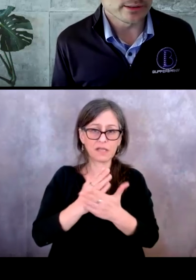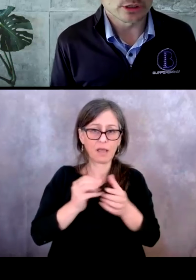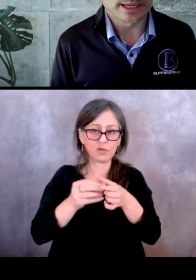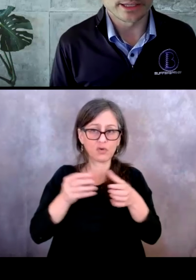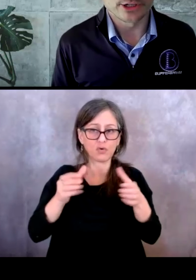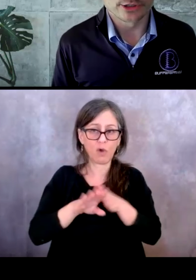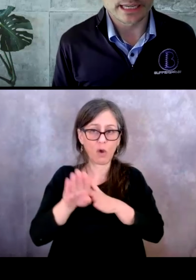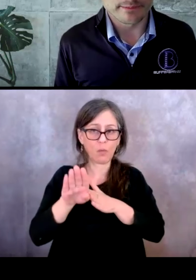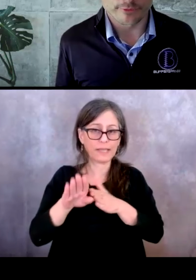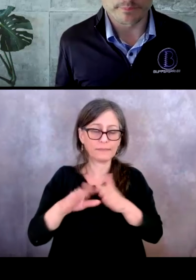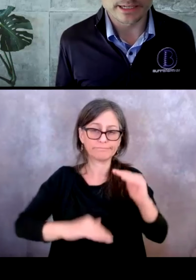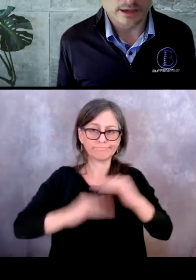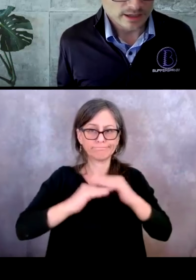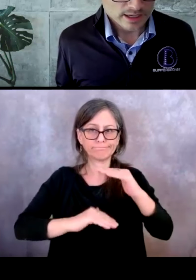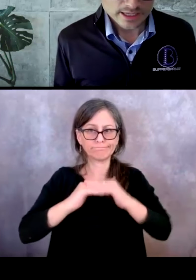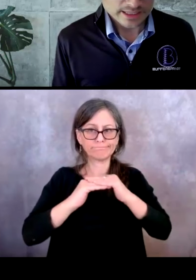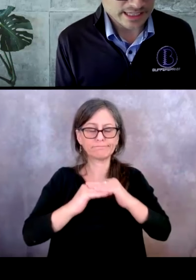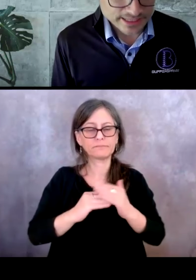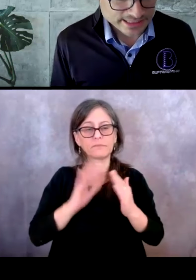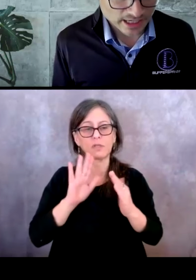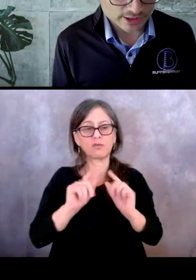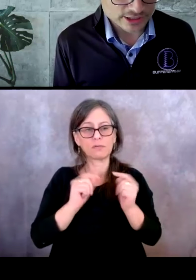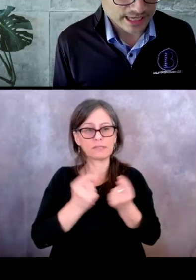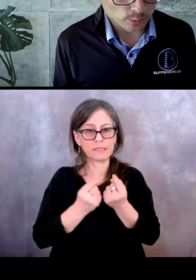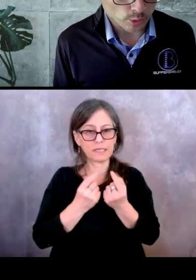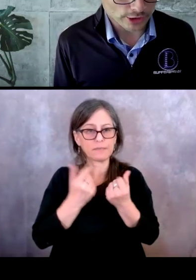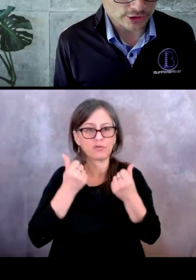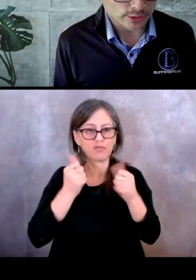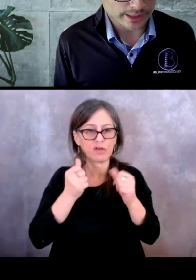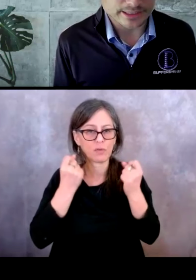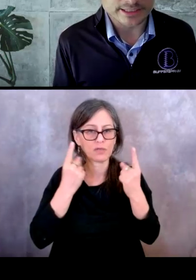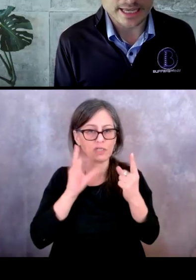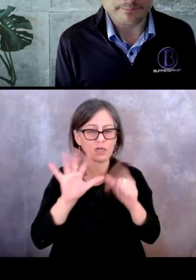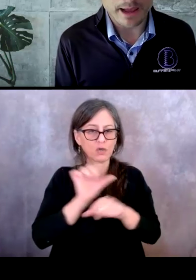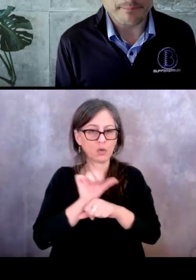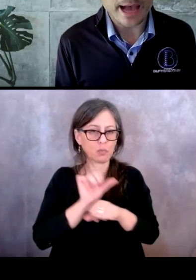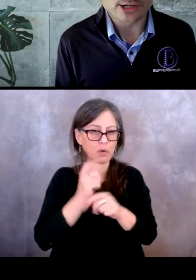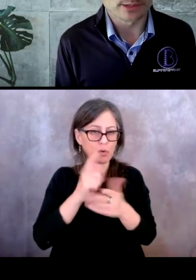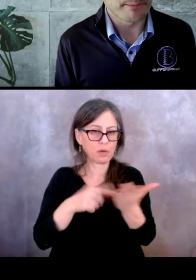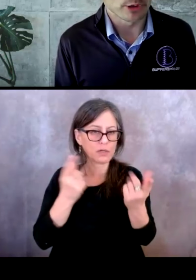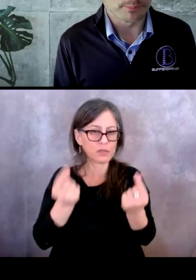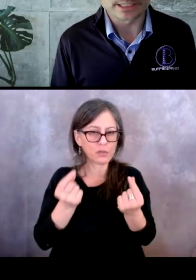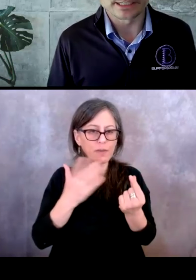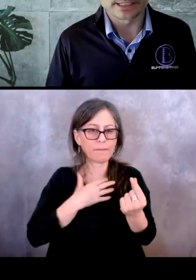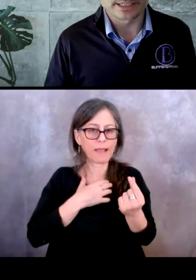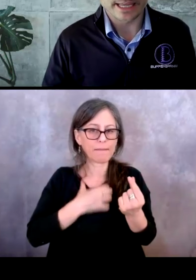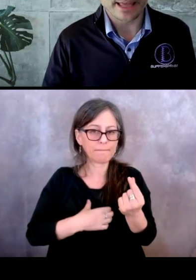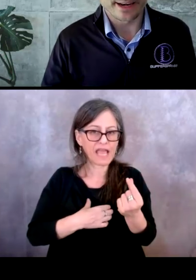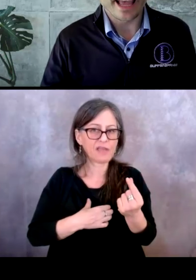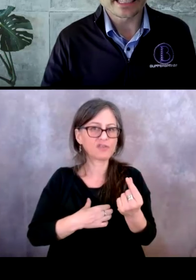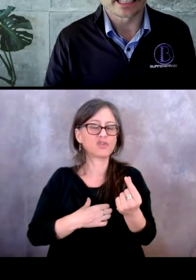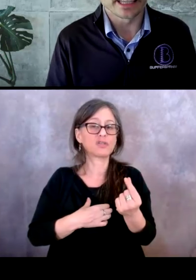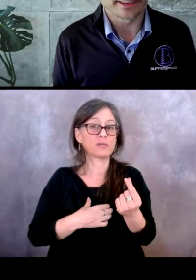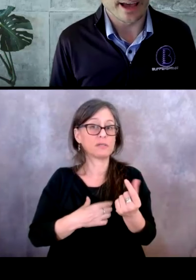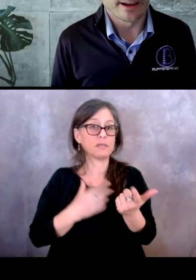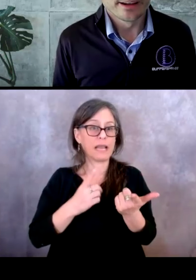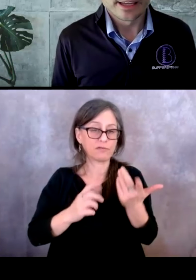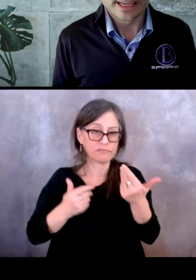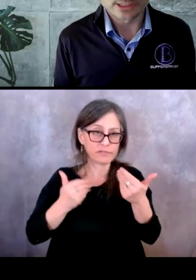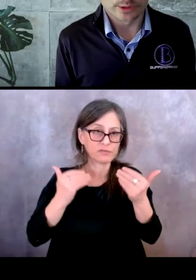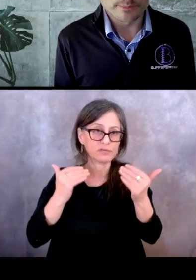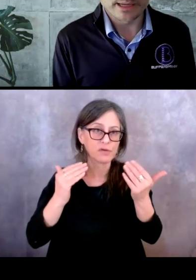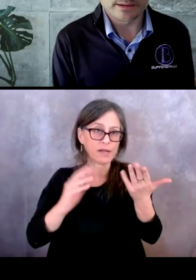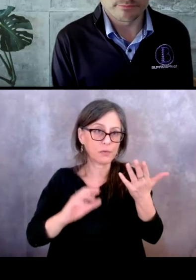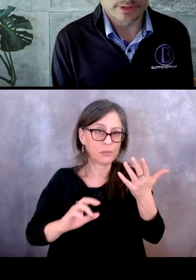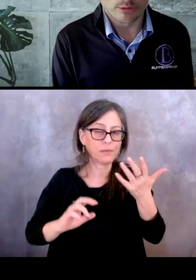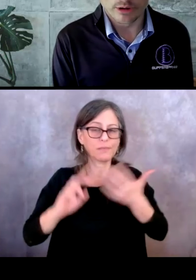what does that look like in your team for me to get this, to understand the work you're doing and to take my passion and my purpose and to take that and escalate that?